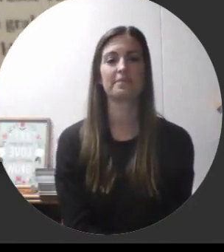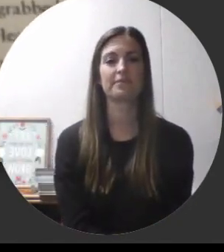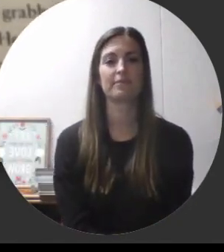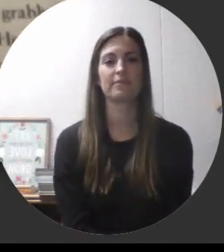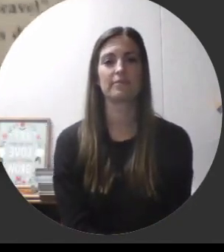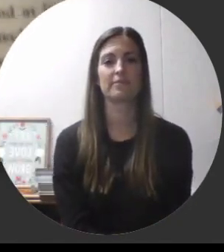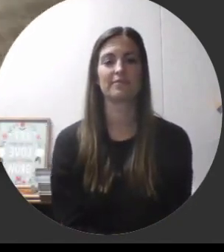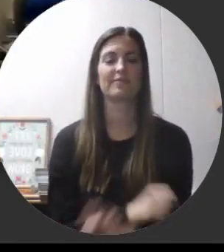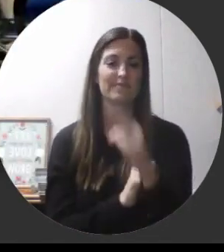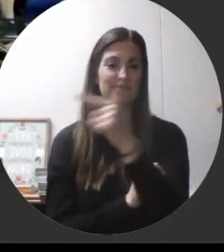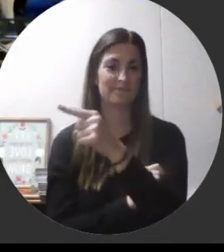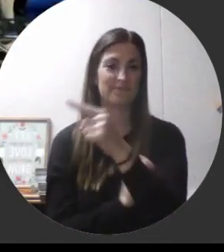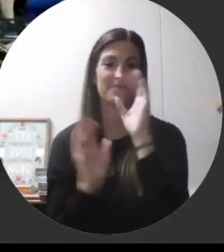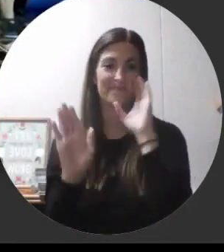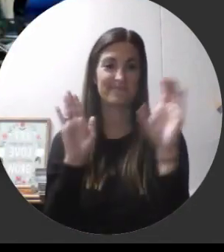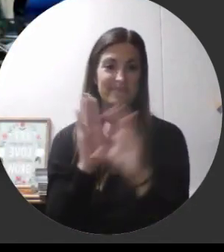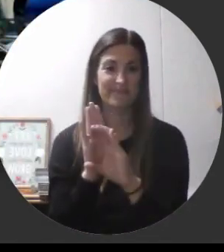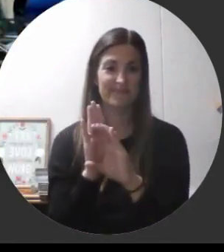There's a picture.